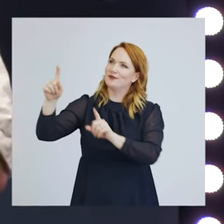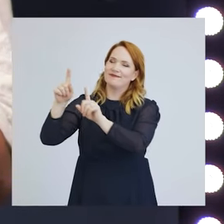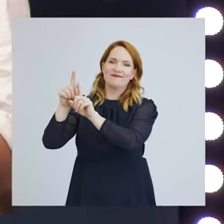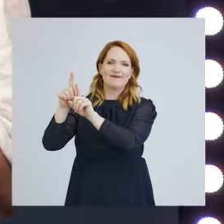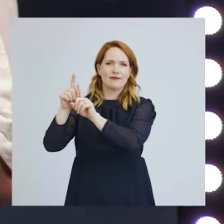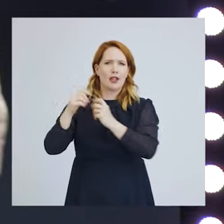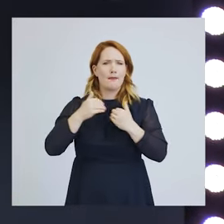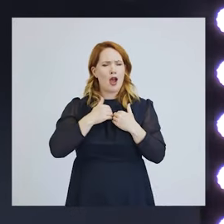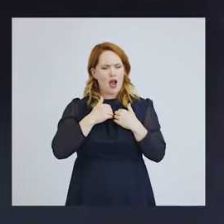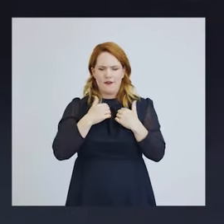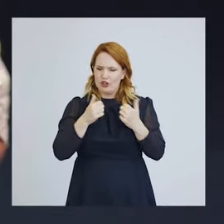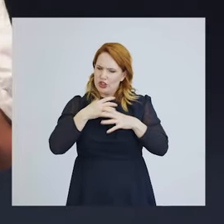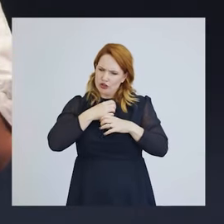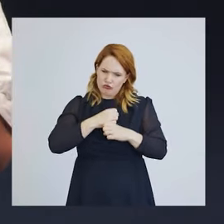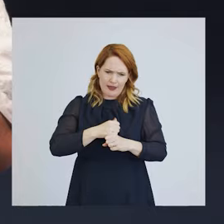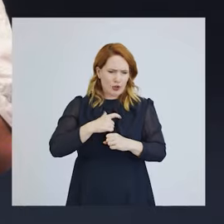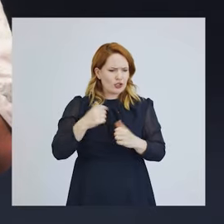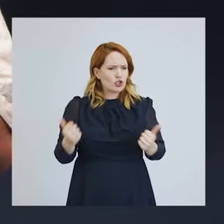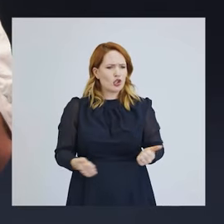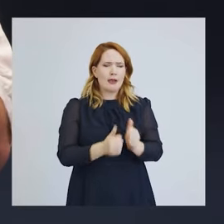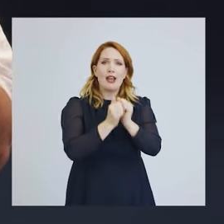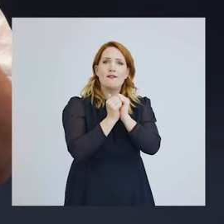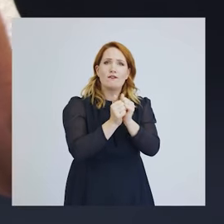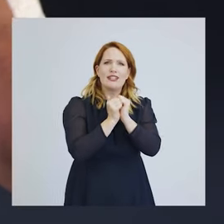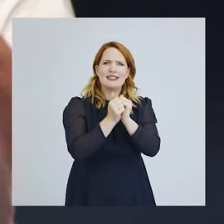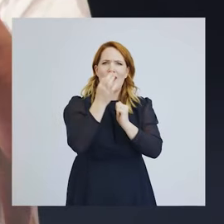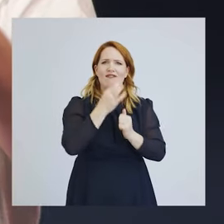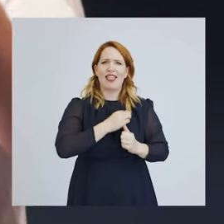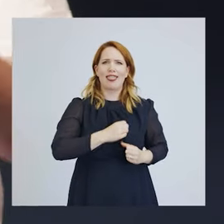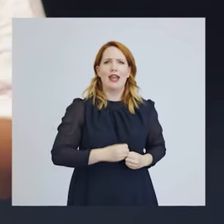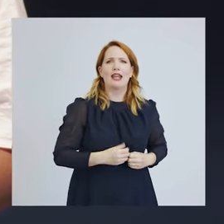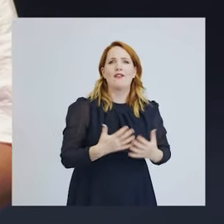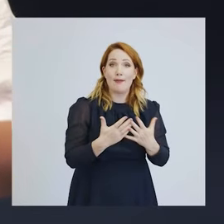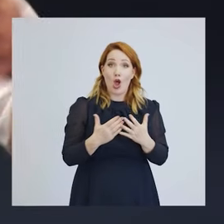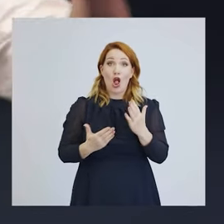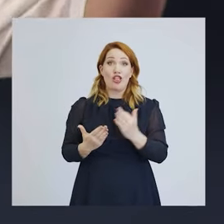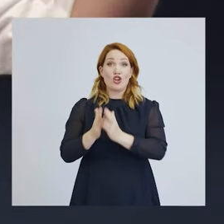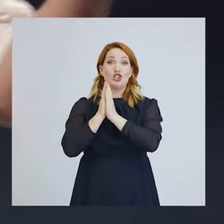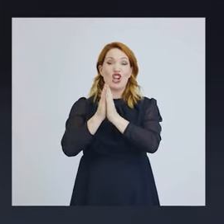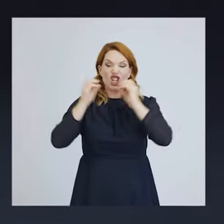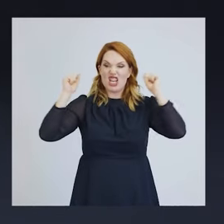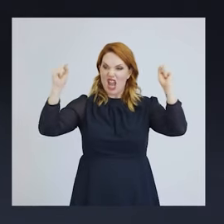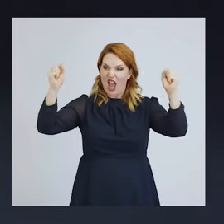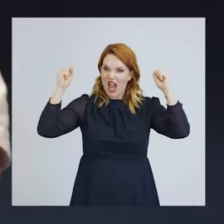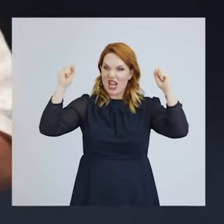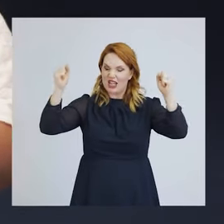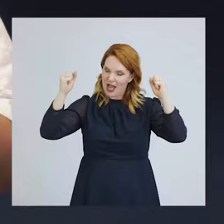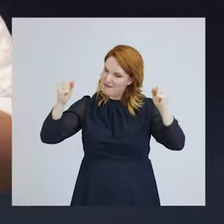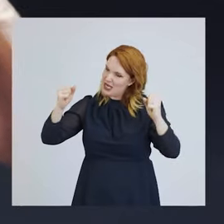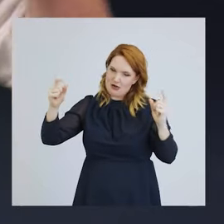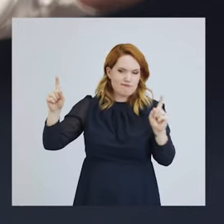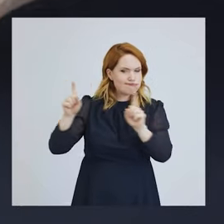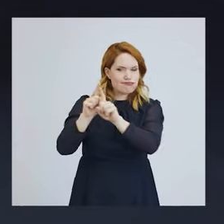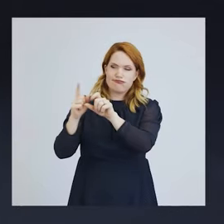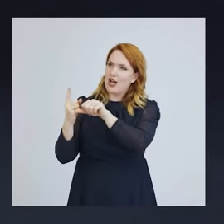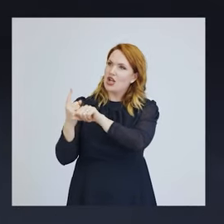think I've grieved my heart and my heart so much because I've seen so many people give up on faith. I've had so many of my friends come through church